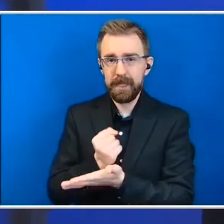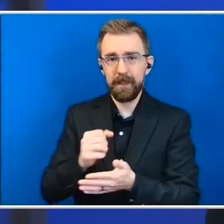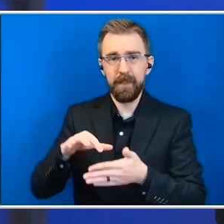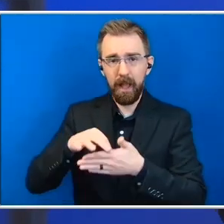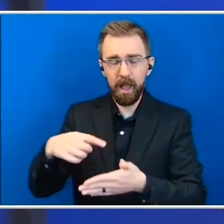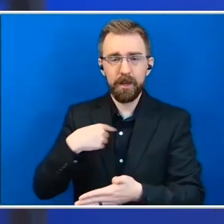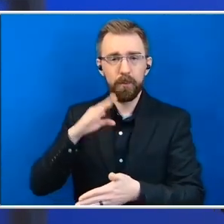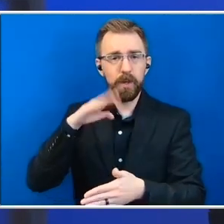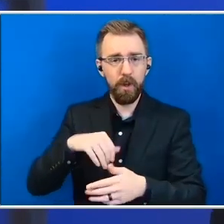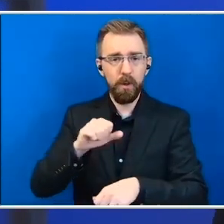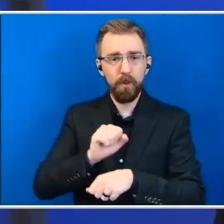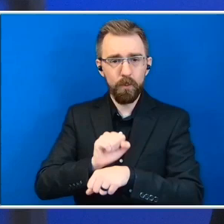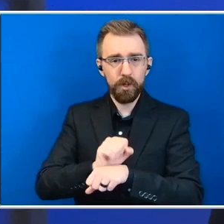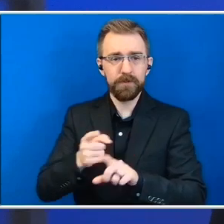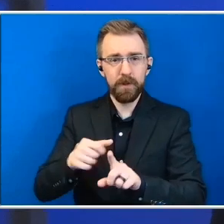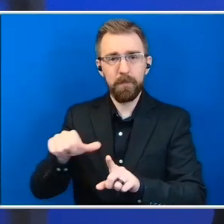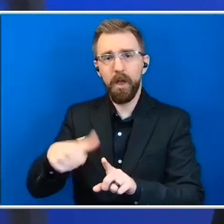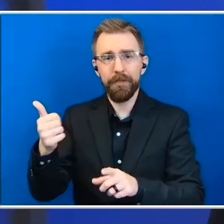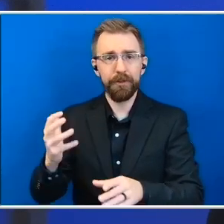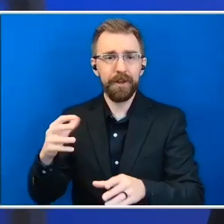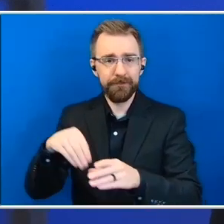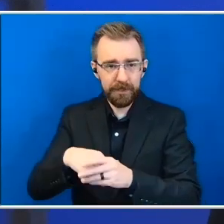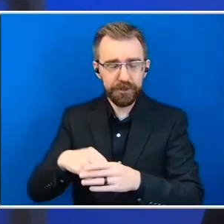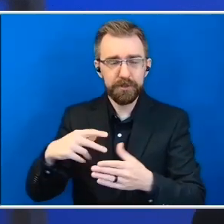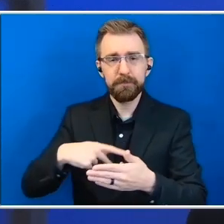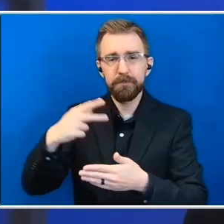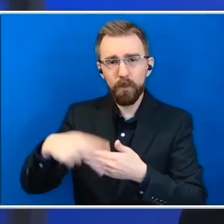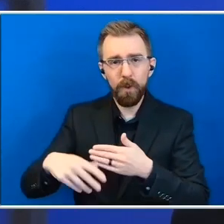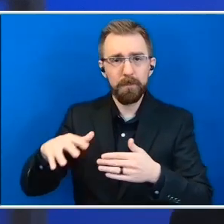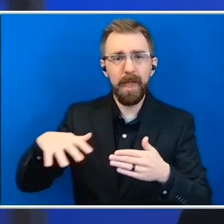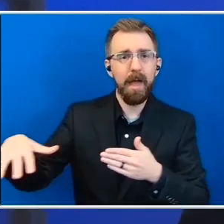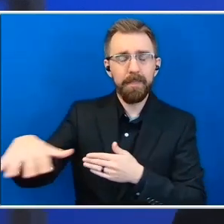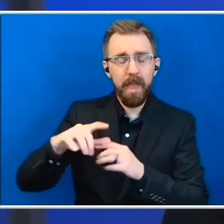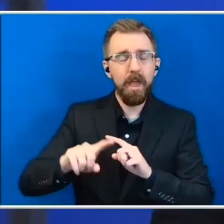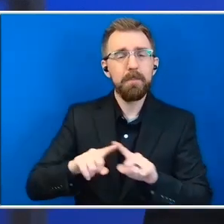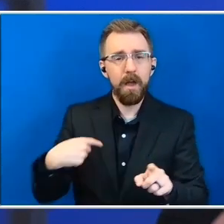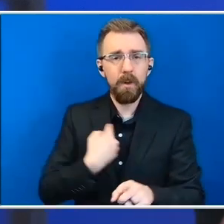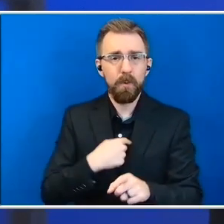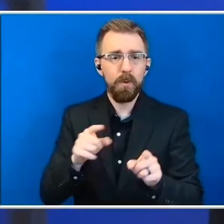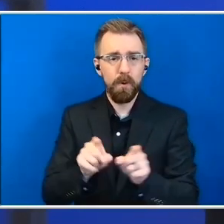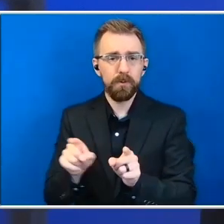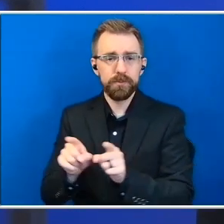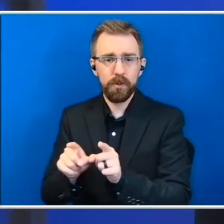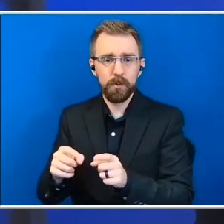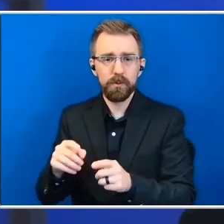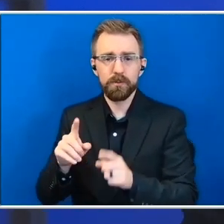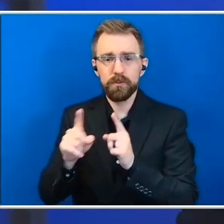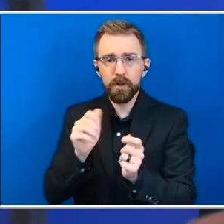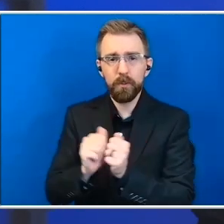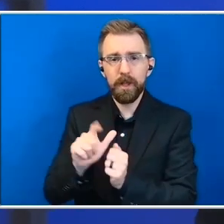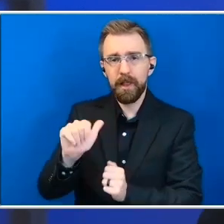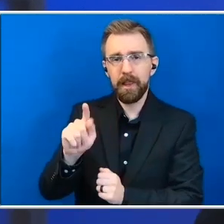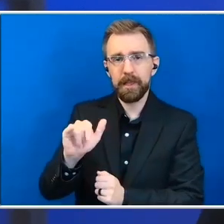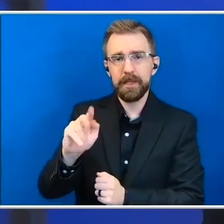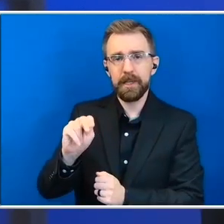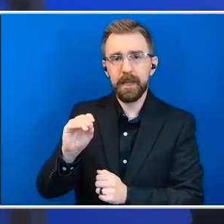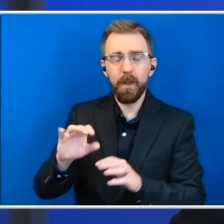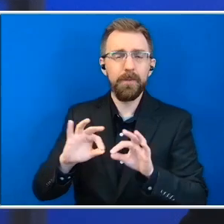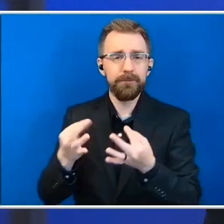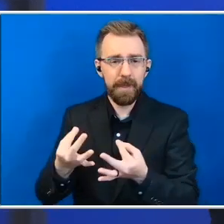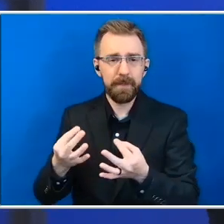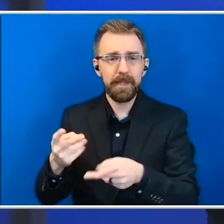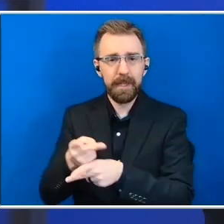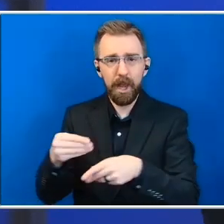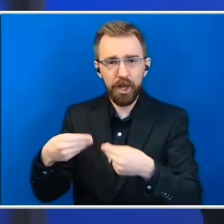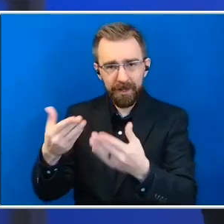other interventions or programs out there, but we're also talking to Latino family caregivers and getting their feedback on how